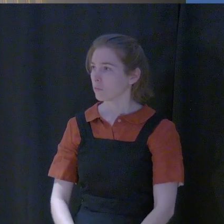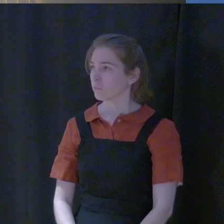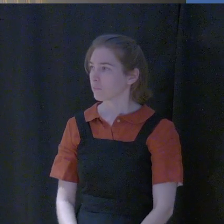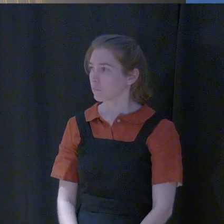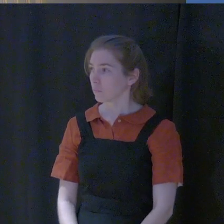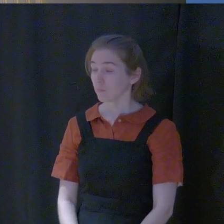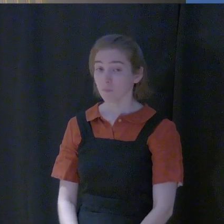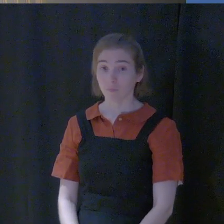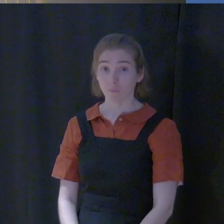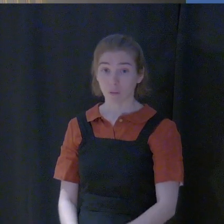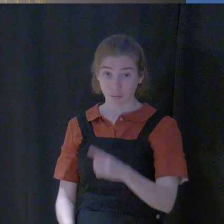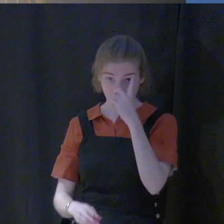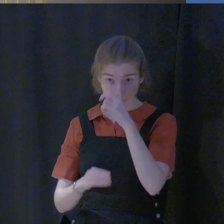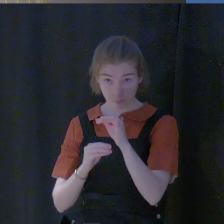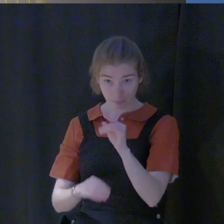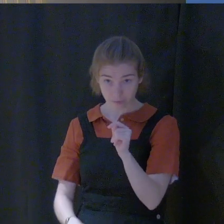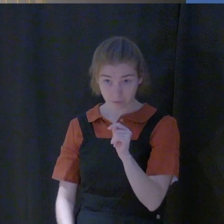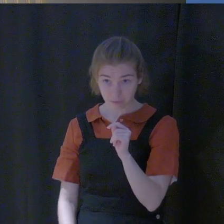Think about it.